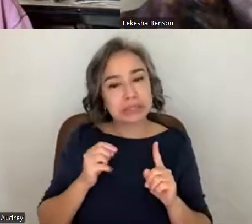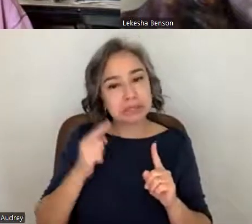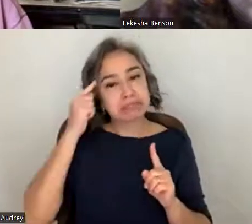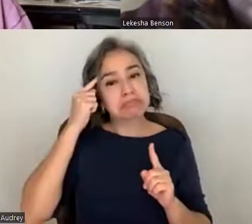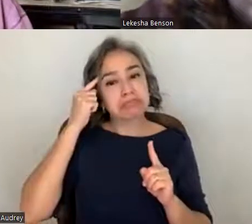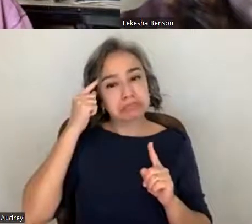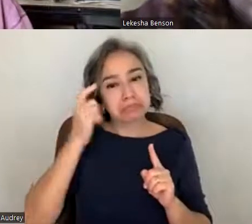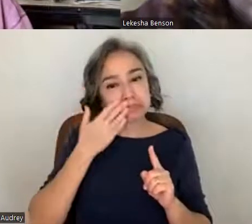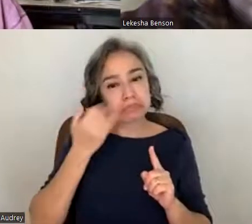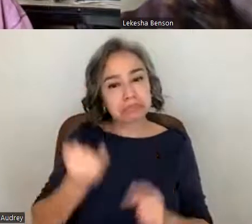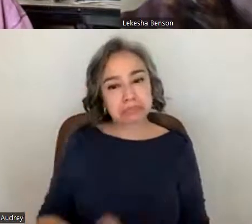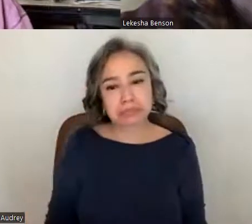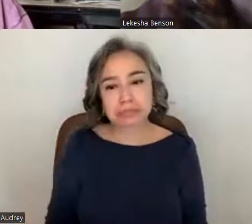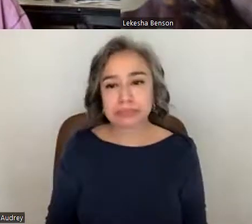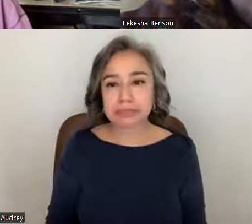work.